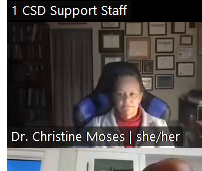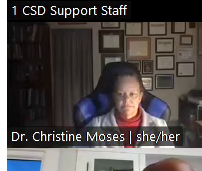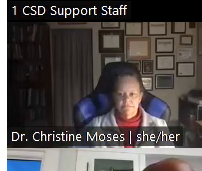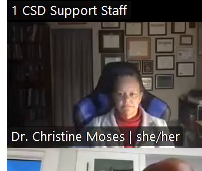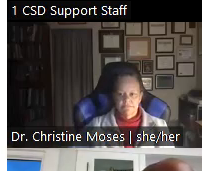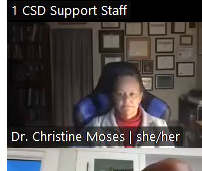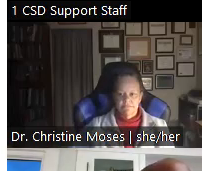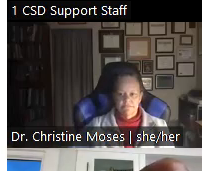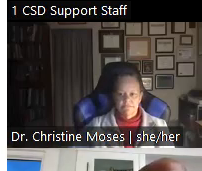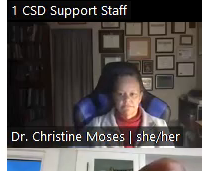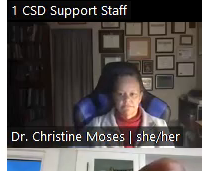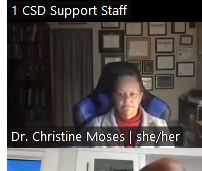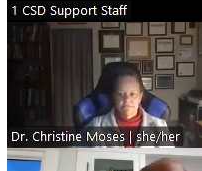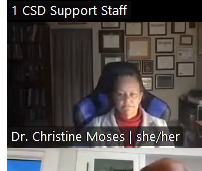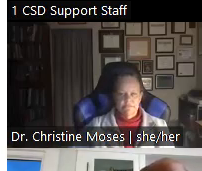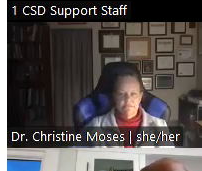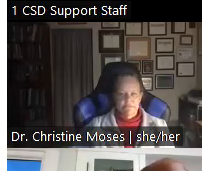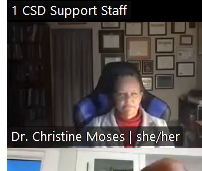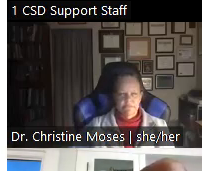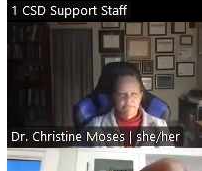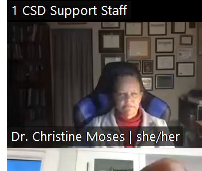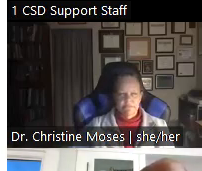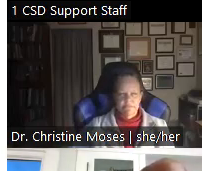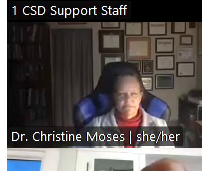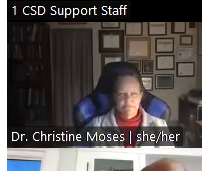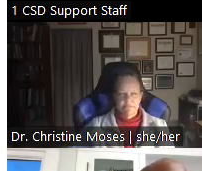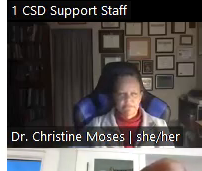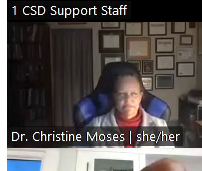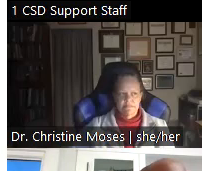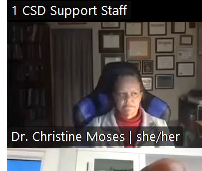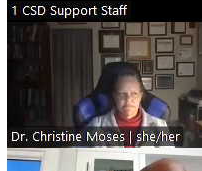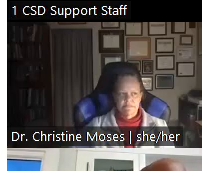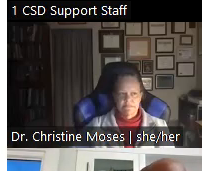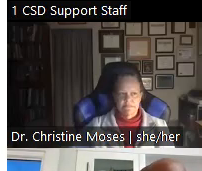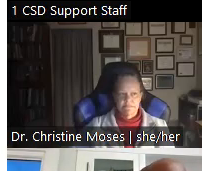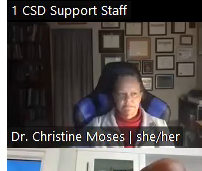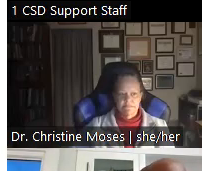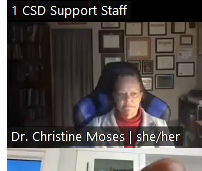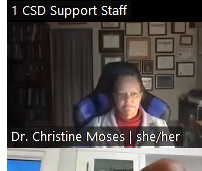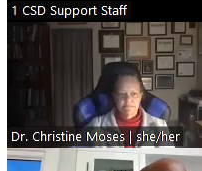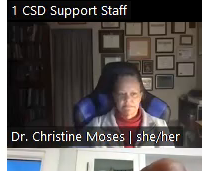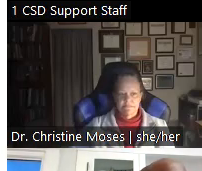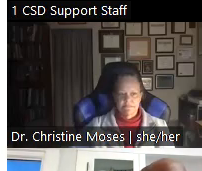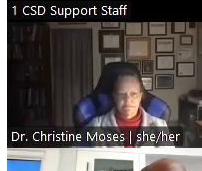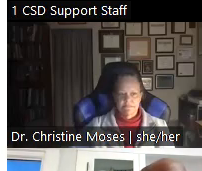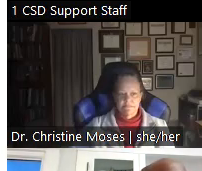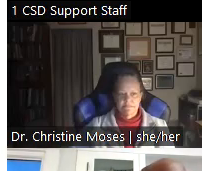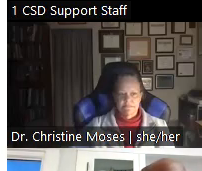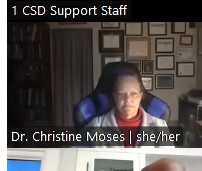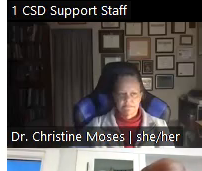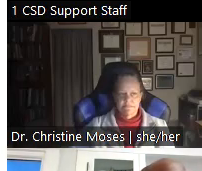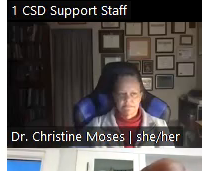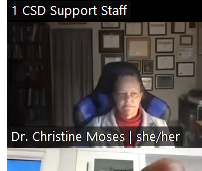As the commissioners are presenting and/or discussing things, if attendees have questions, please feel free to submit them through the